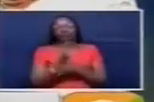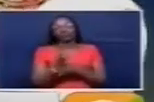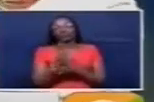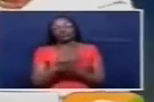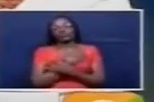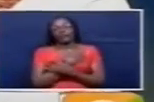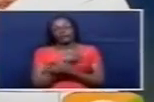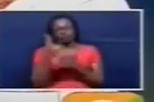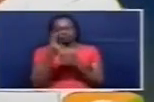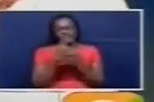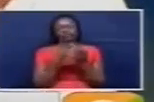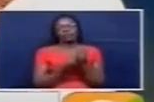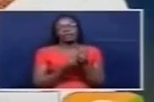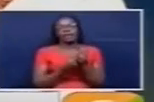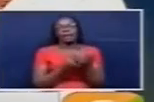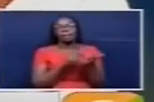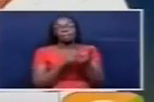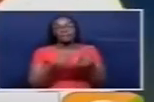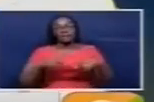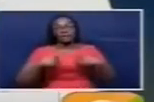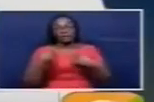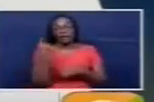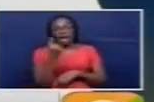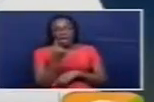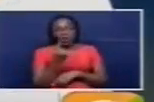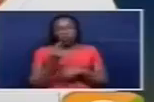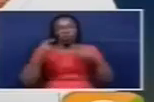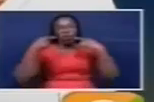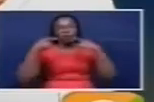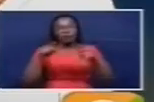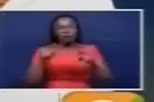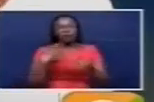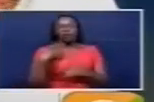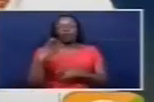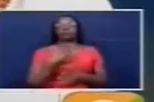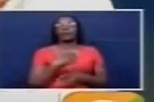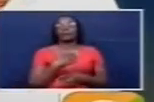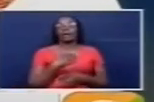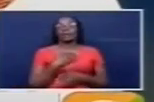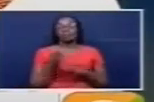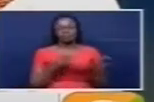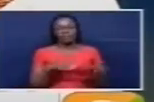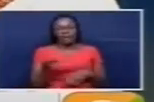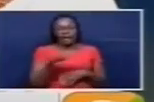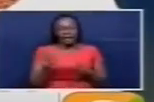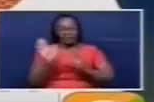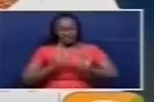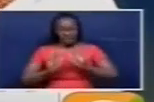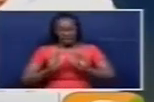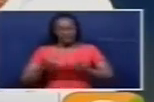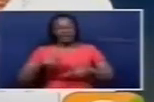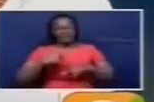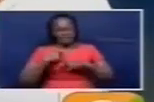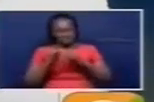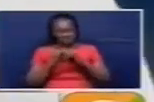only candidate who has declared their wealth. I'm the only candidate who has actually, when it comes to integrity, mine is unimpeachable.